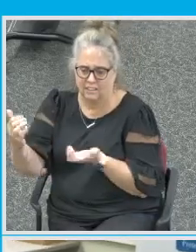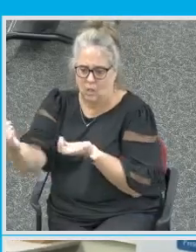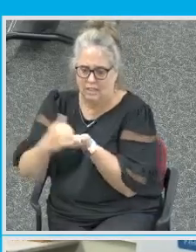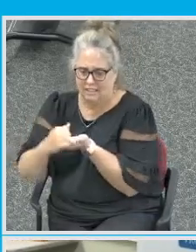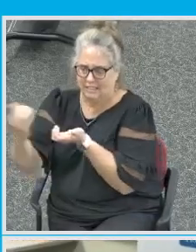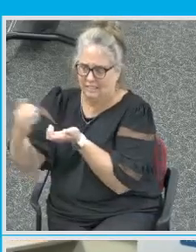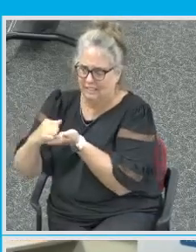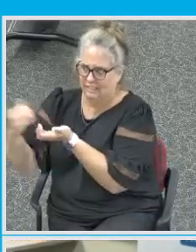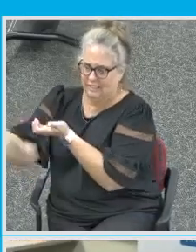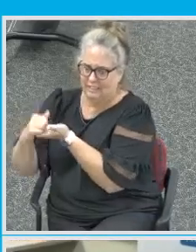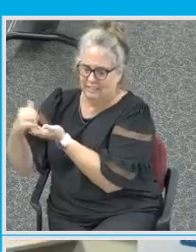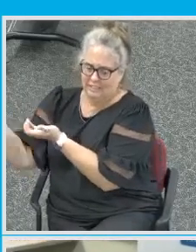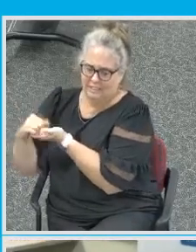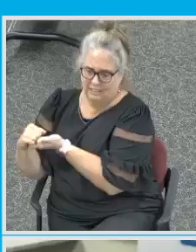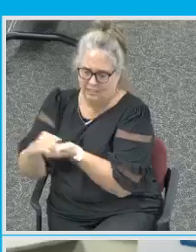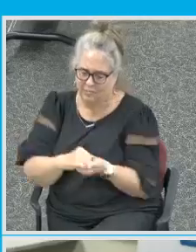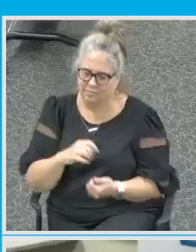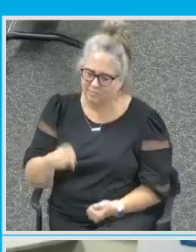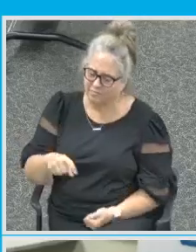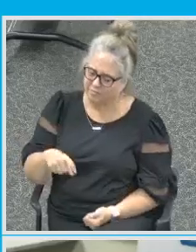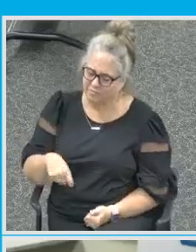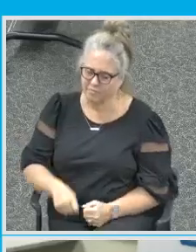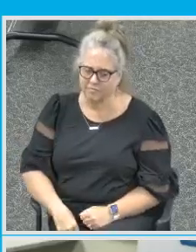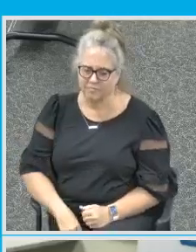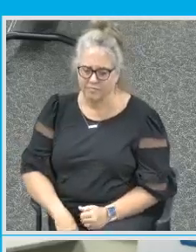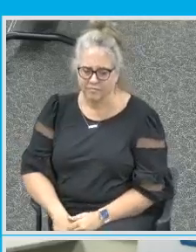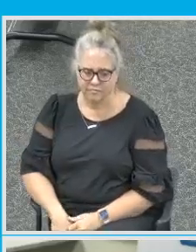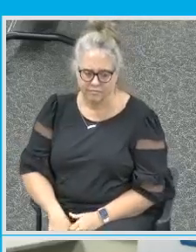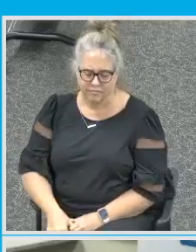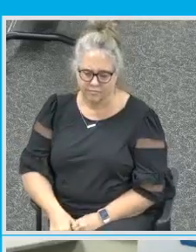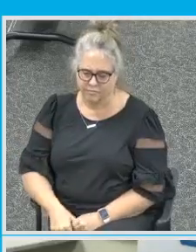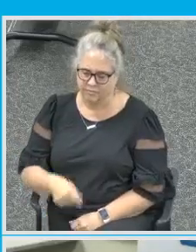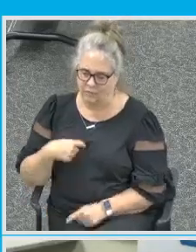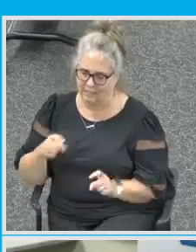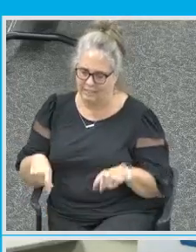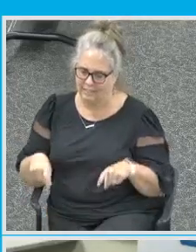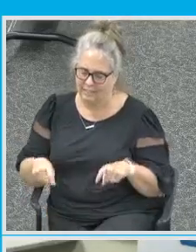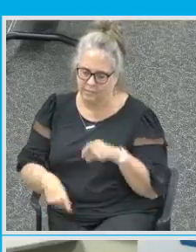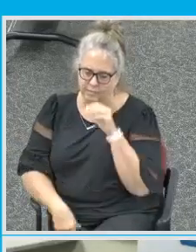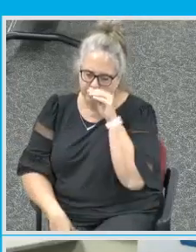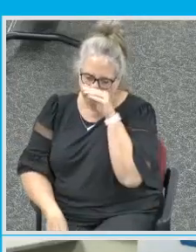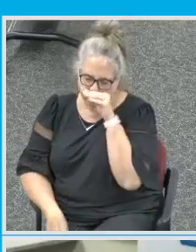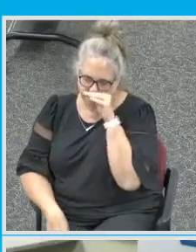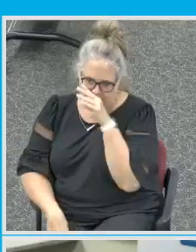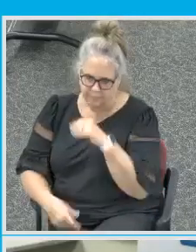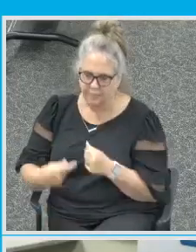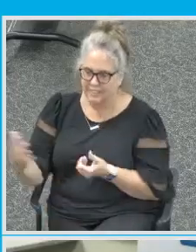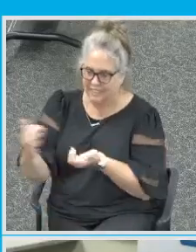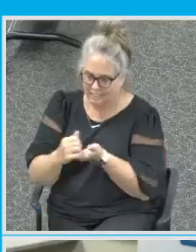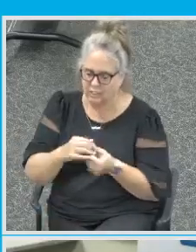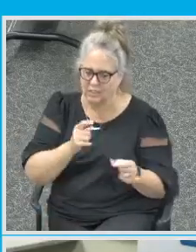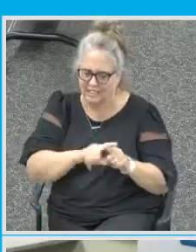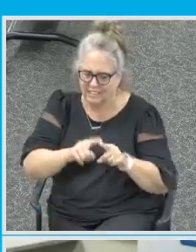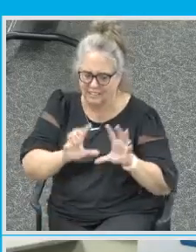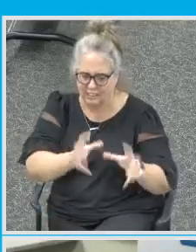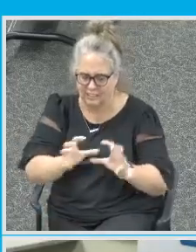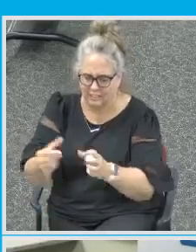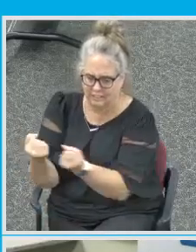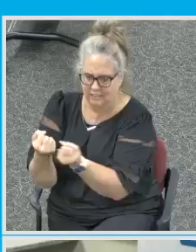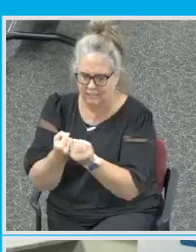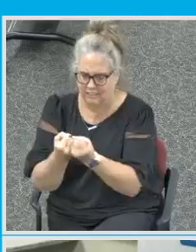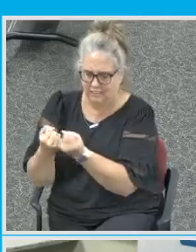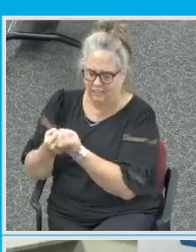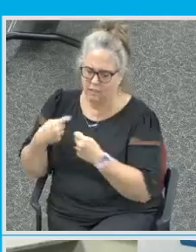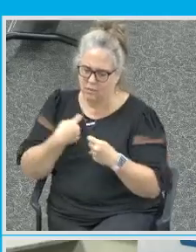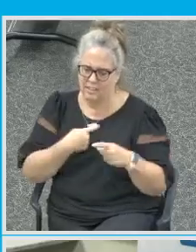impacts to multidisciplinary and different sectors. So I think the work that you all have been doing